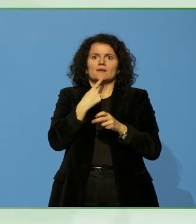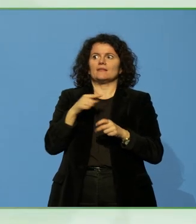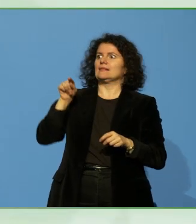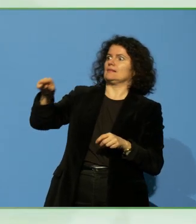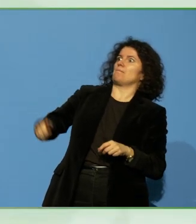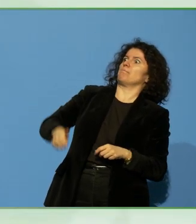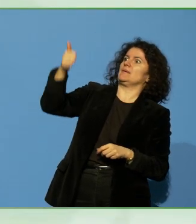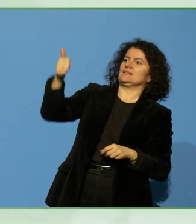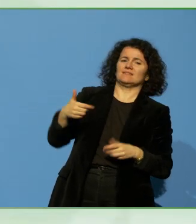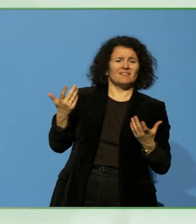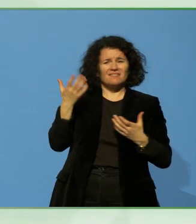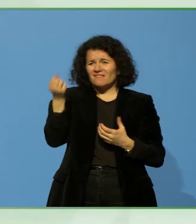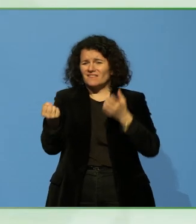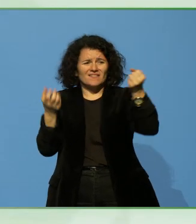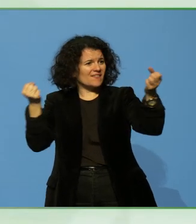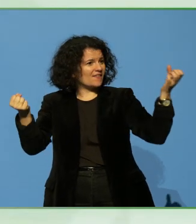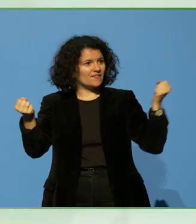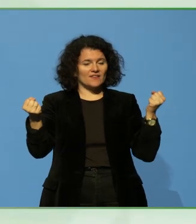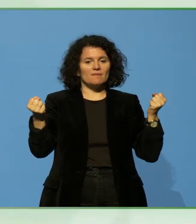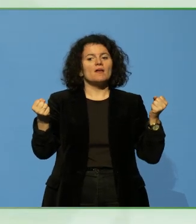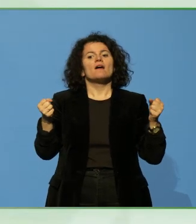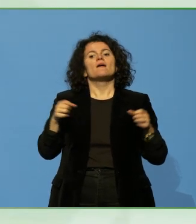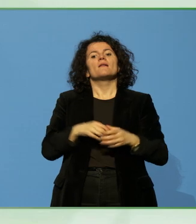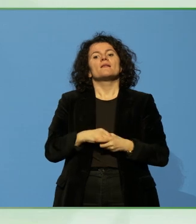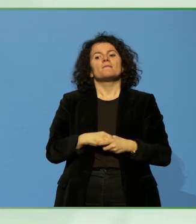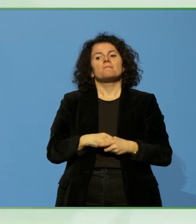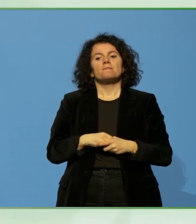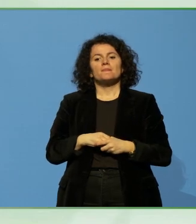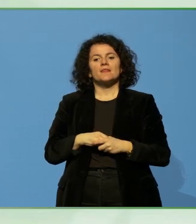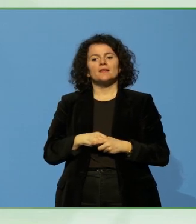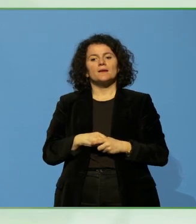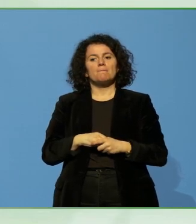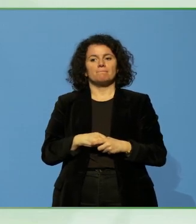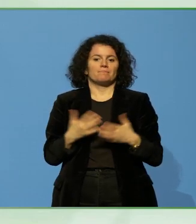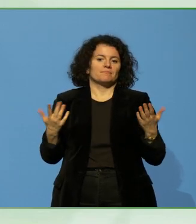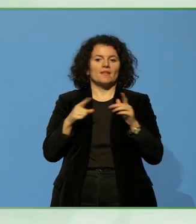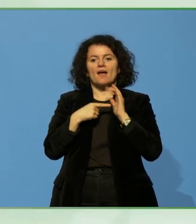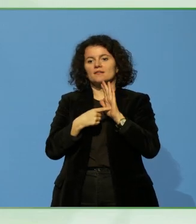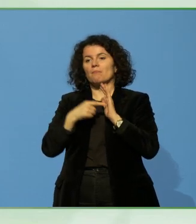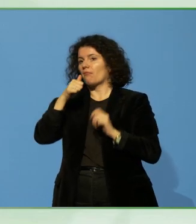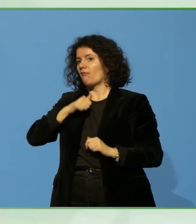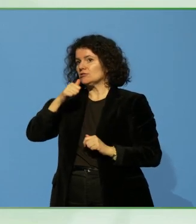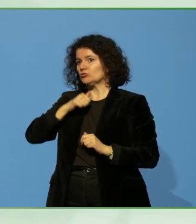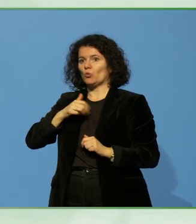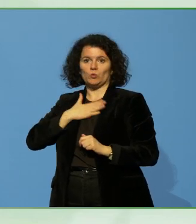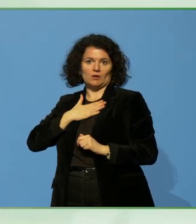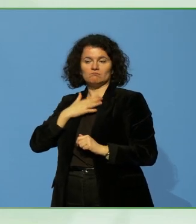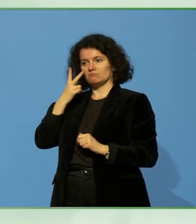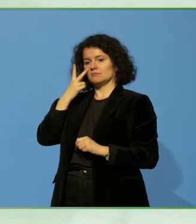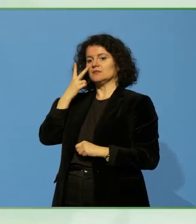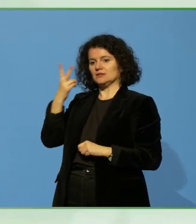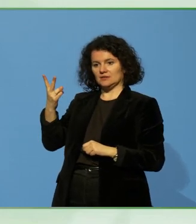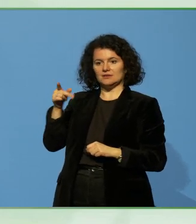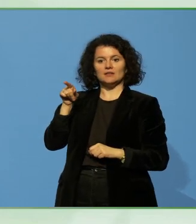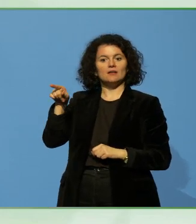the good solutions together in this specific scenario. And we in Estonia also, we are seeing our bank cards